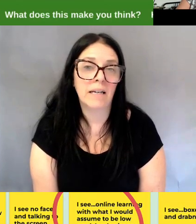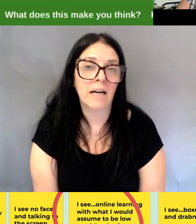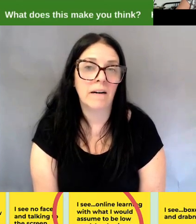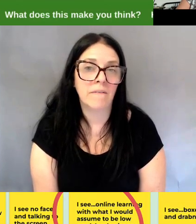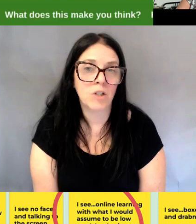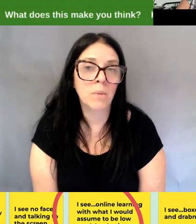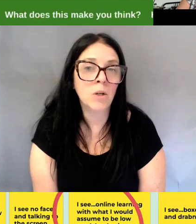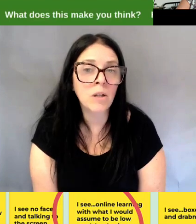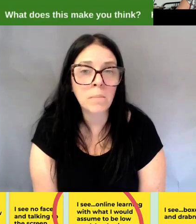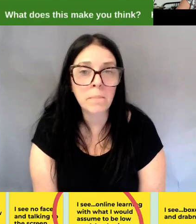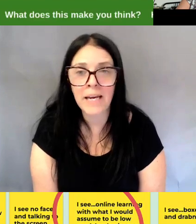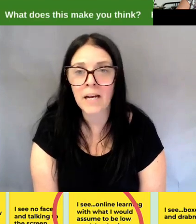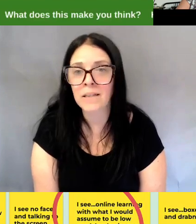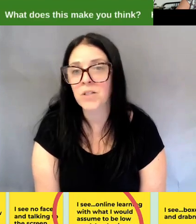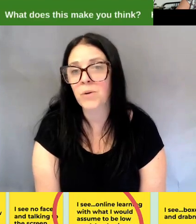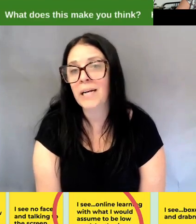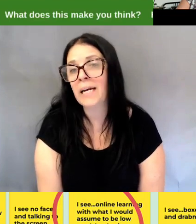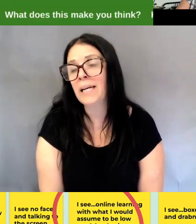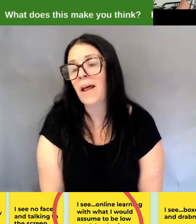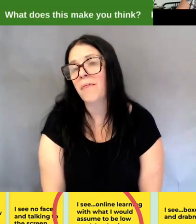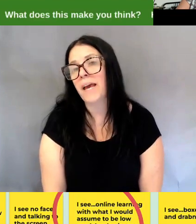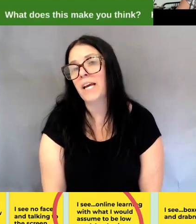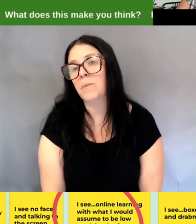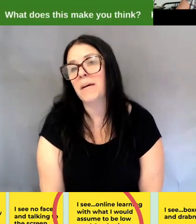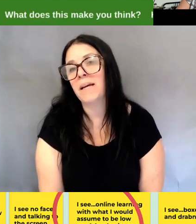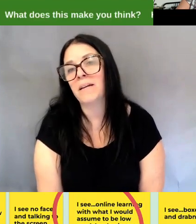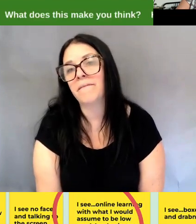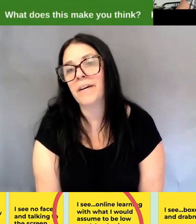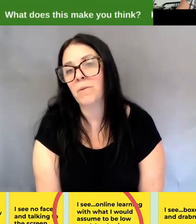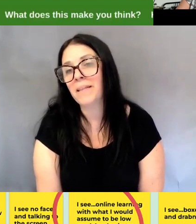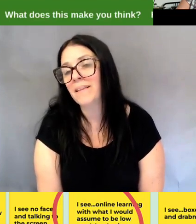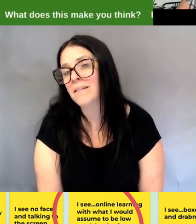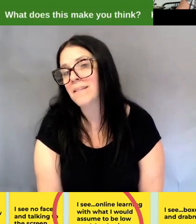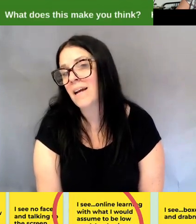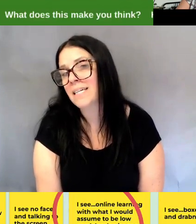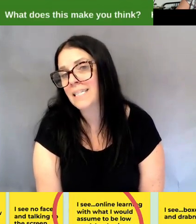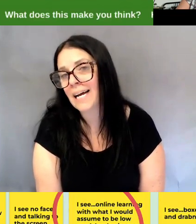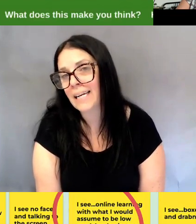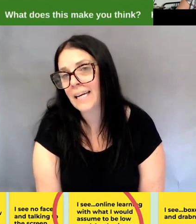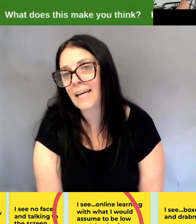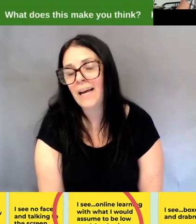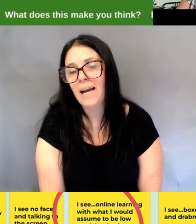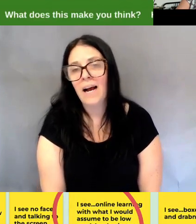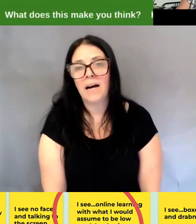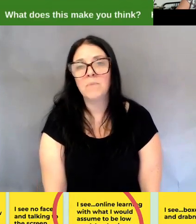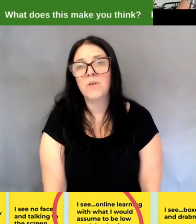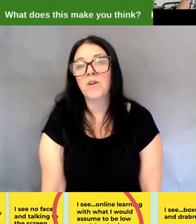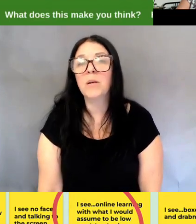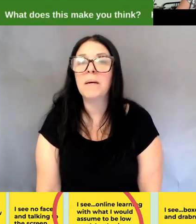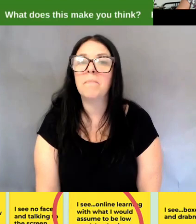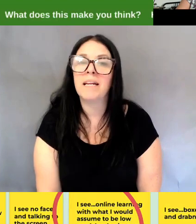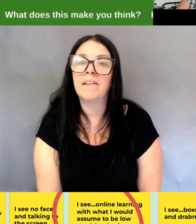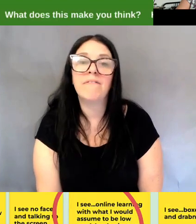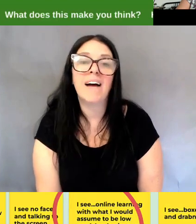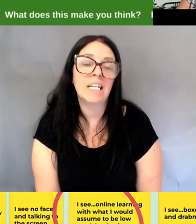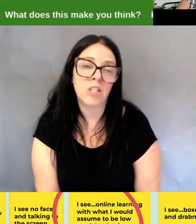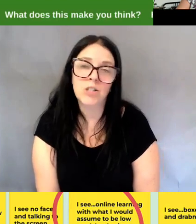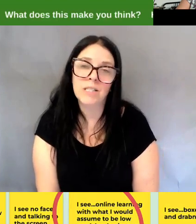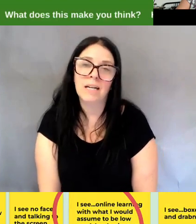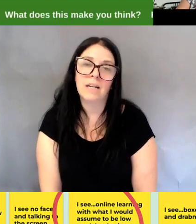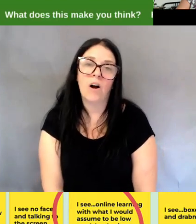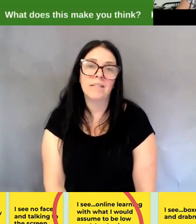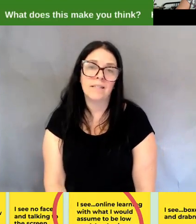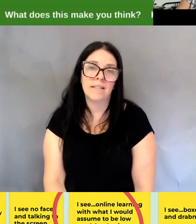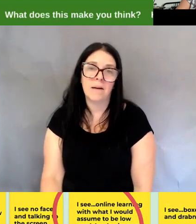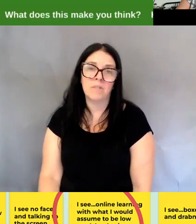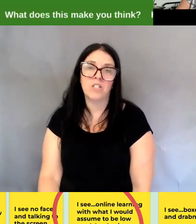maybe uncomfortable being on the screen. They could be in an environment that's not tidy. So there could be many factors